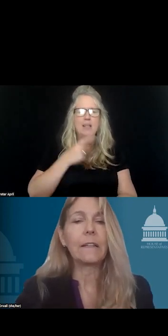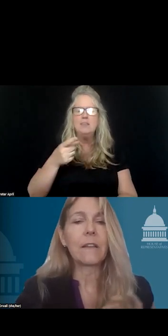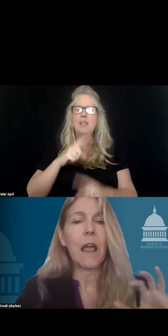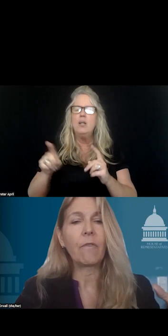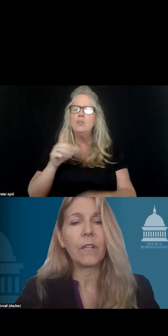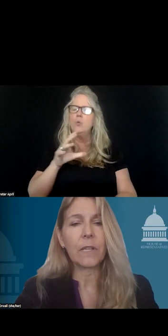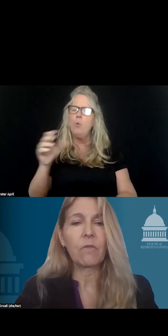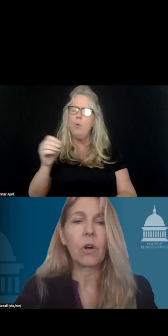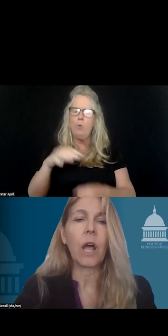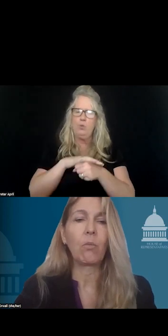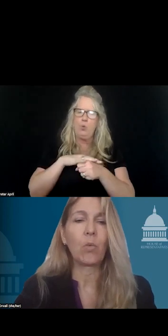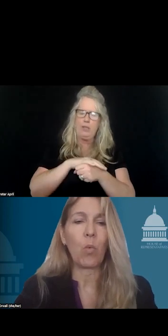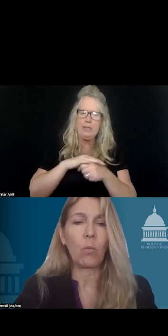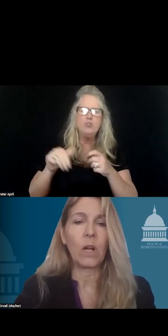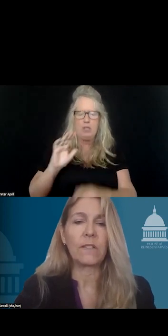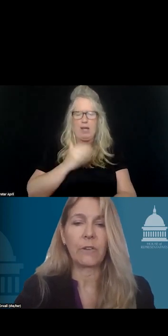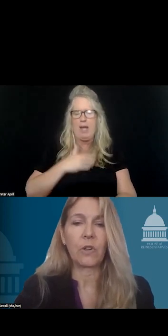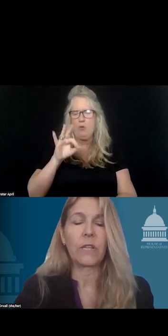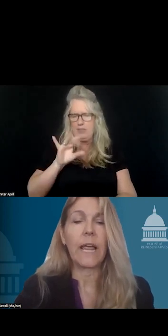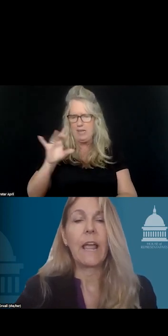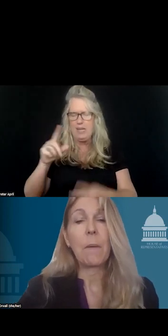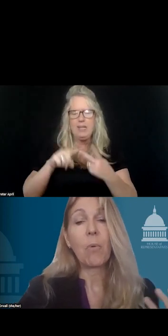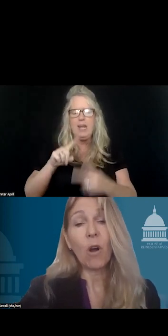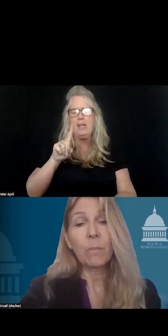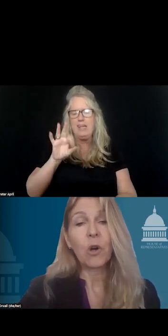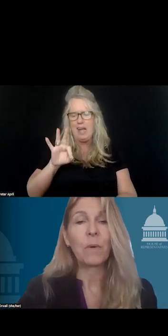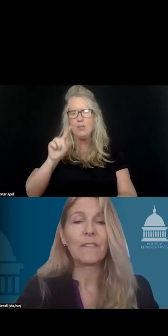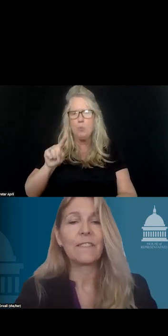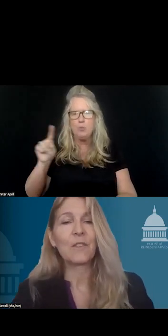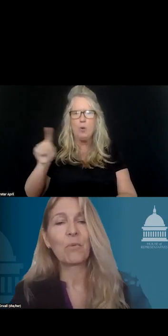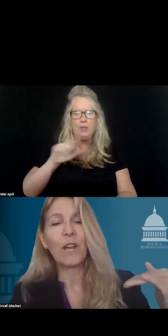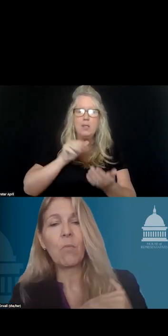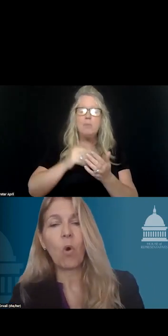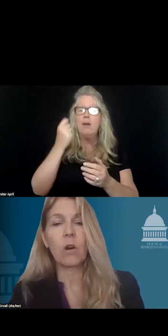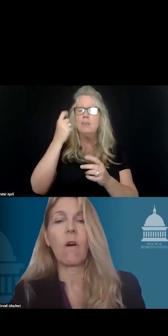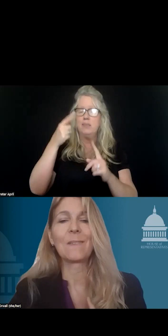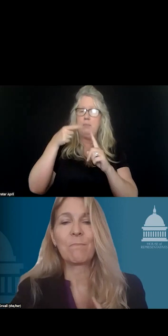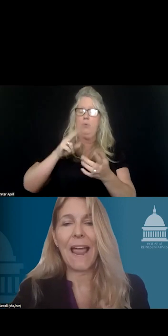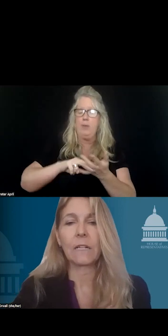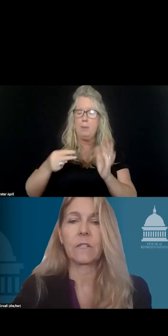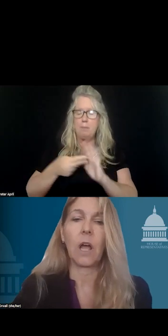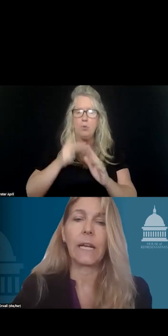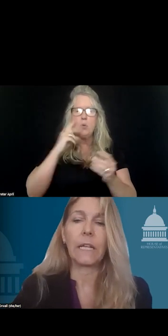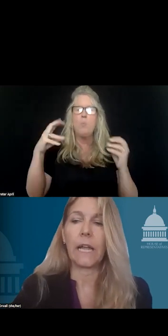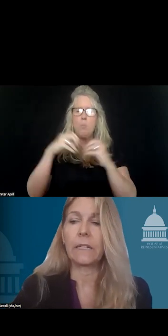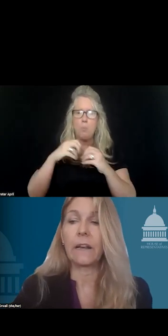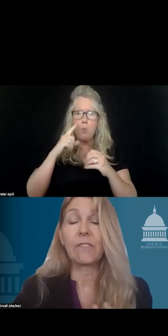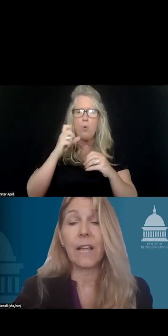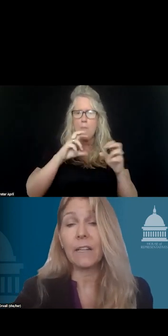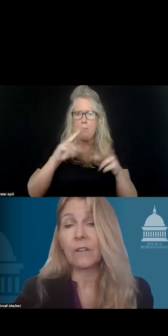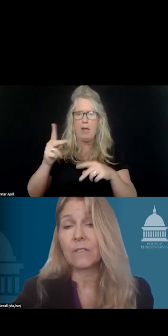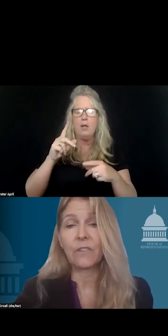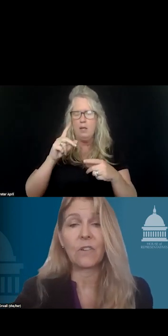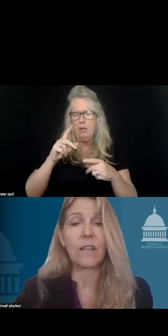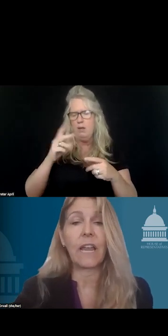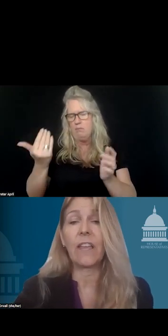of 988 staff in some of our 911 centers. And part of the purpose is to bring more calls back to 988. And I've